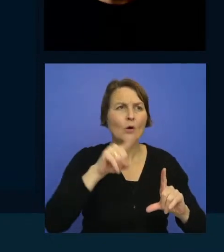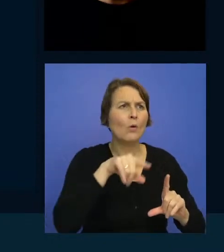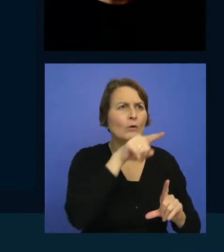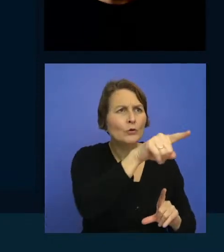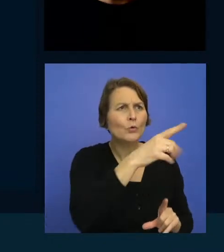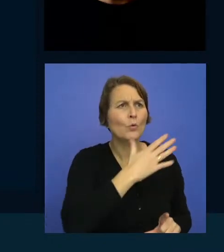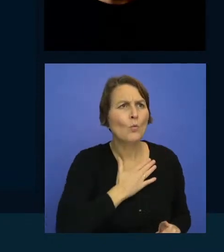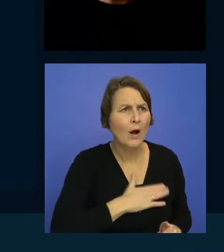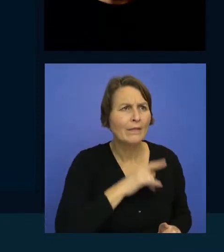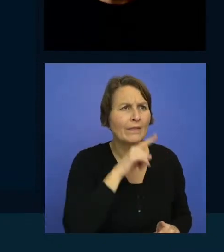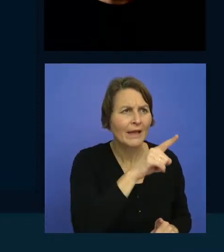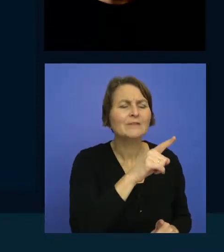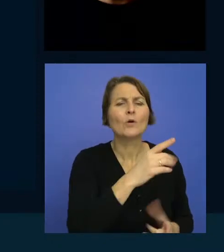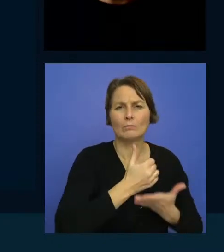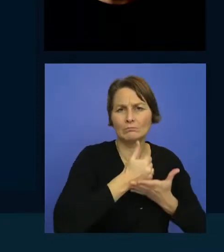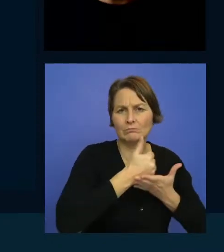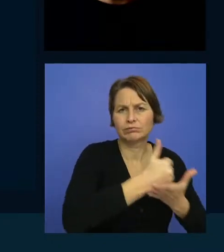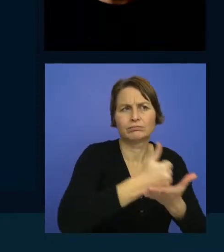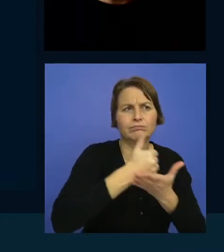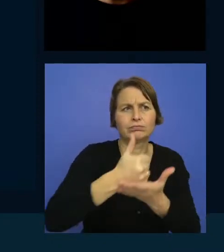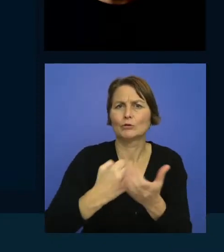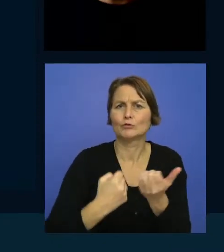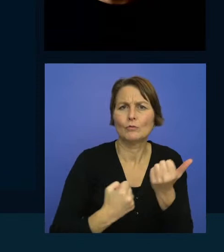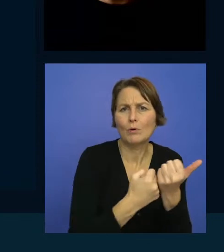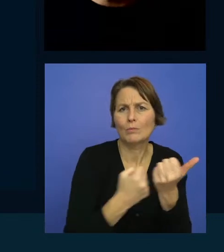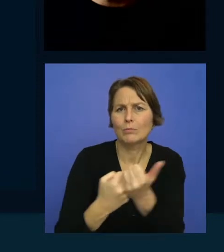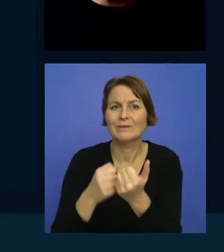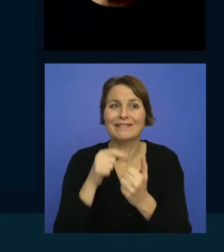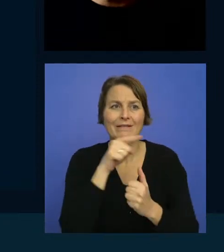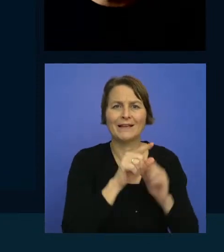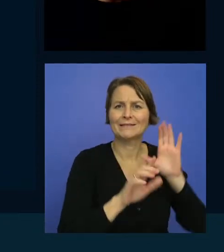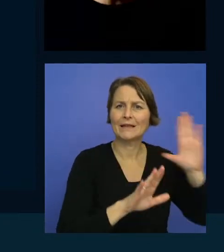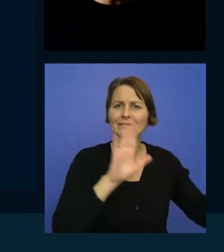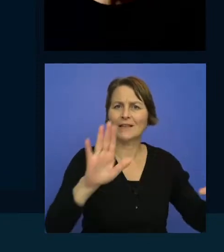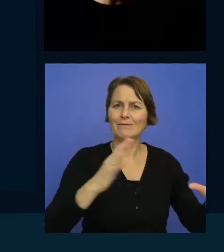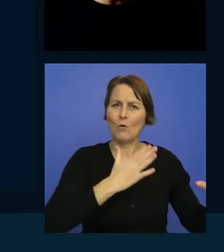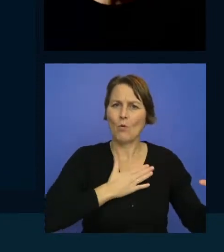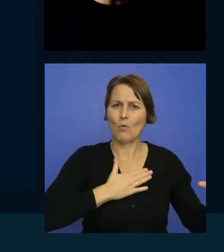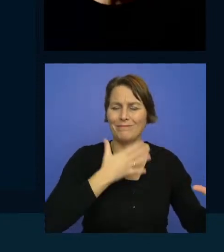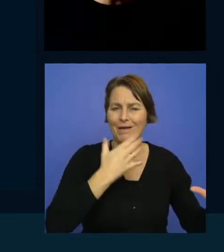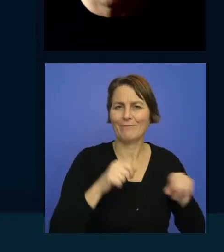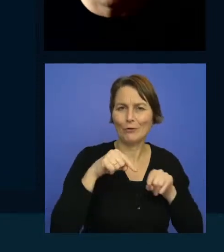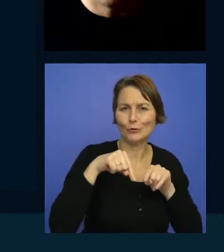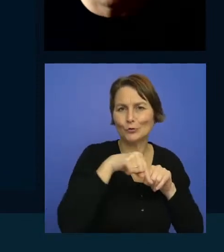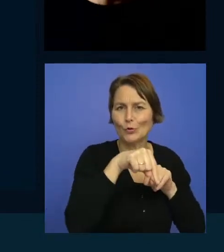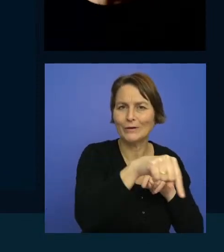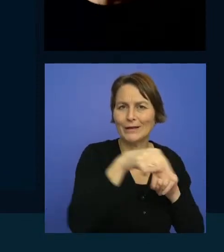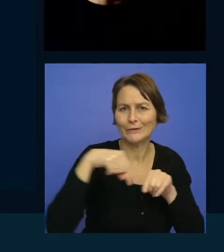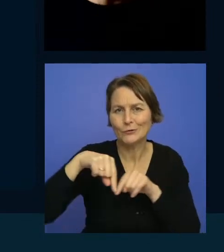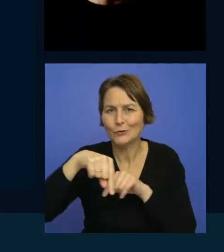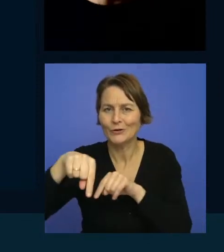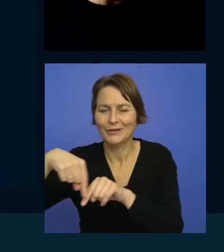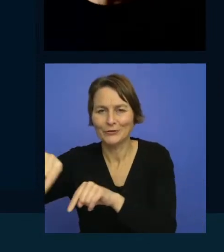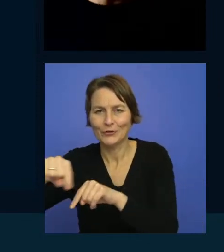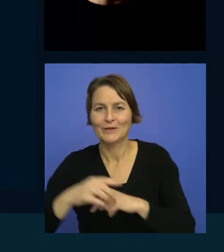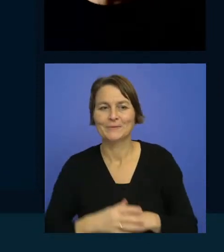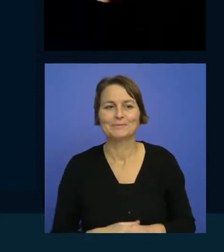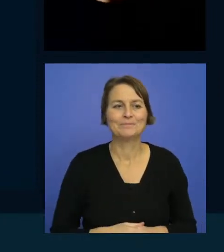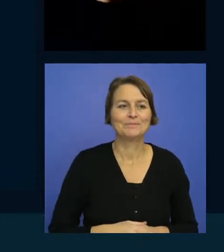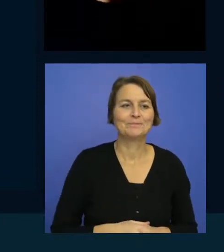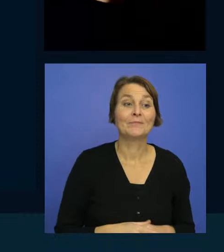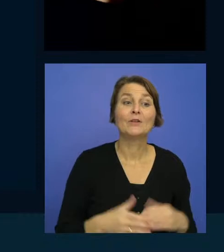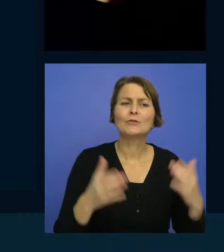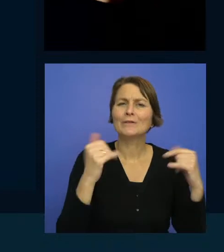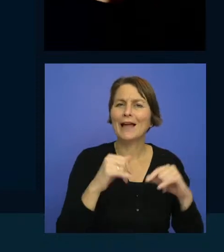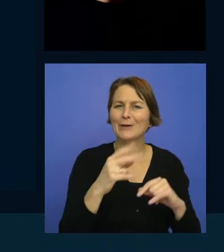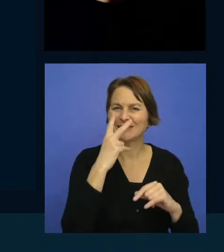this journey. Right? So that's really key. Now, with that as the background, if I sort of jump into the core pillars,